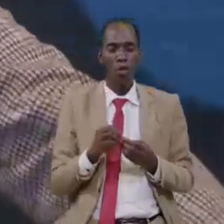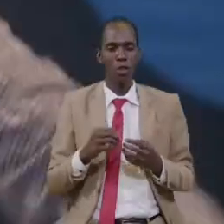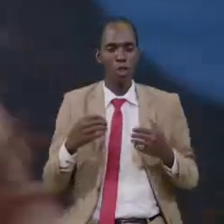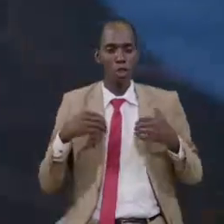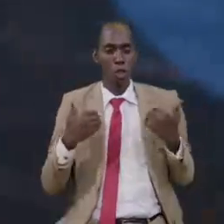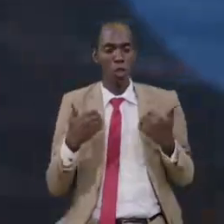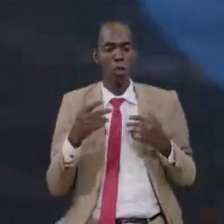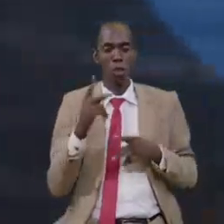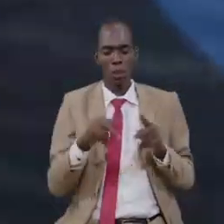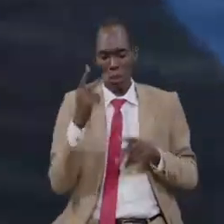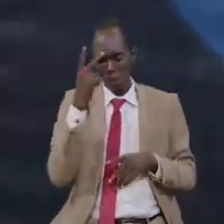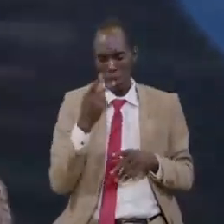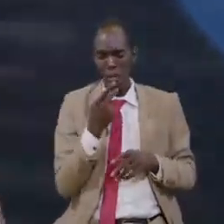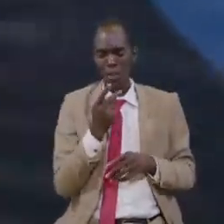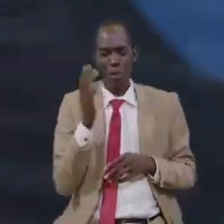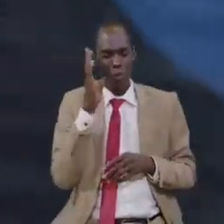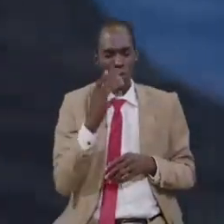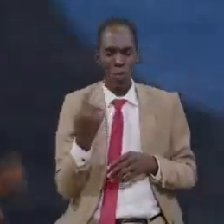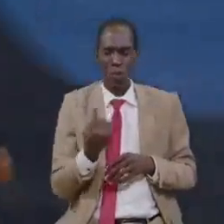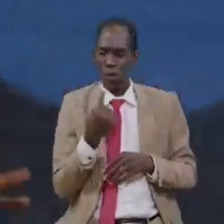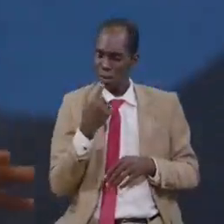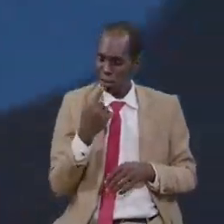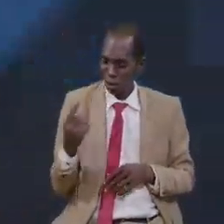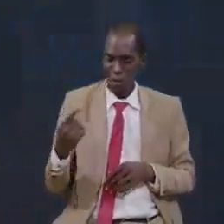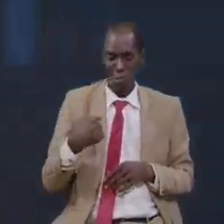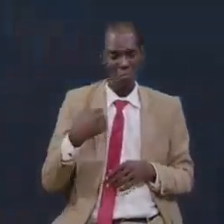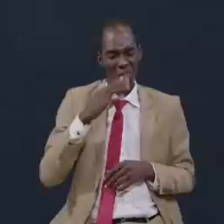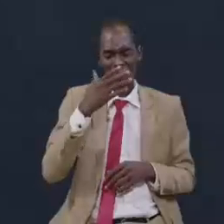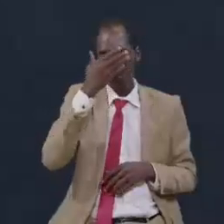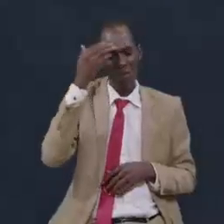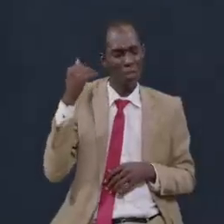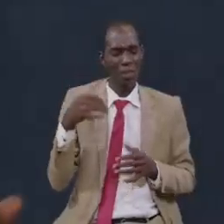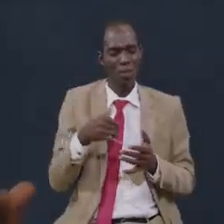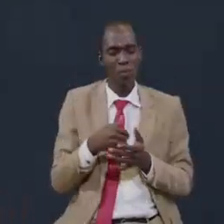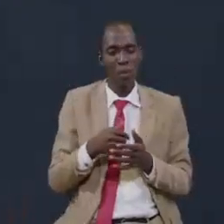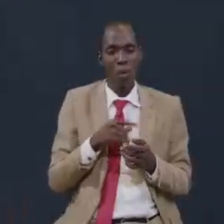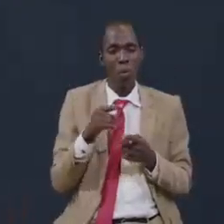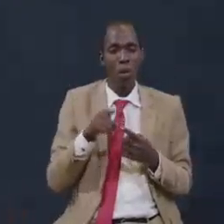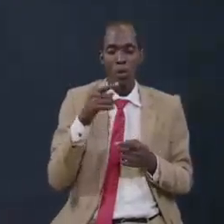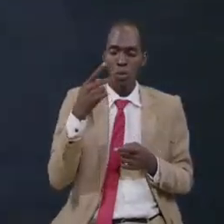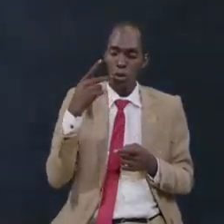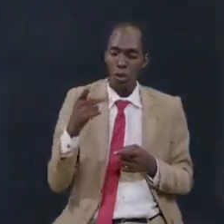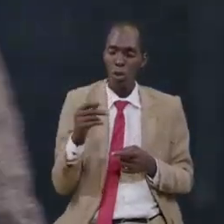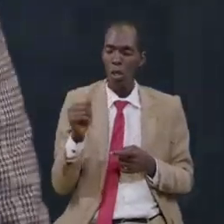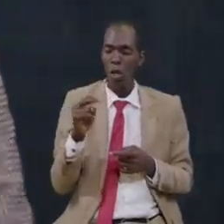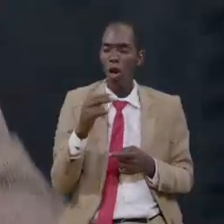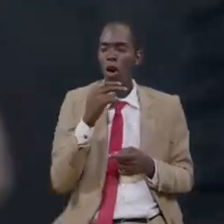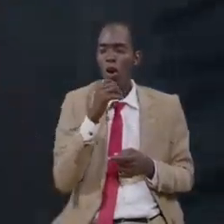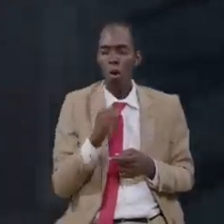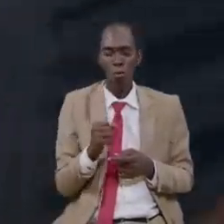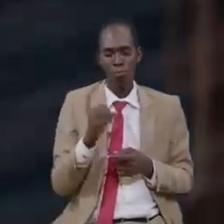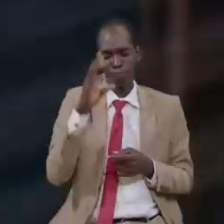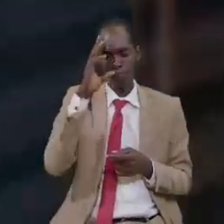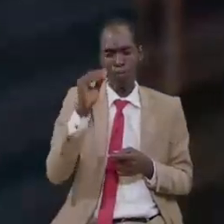this. They said, I never forget, when you see an old man and he has something coming out of